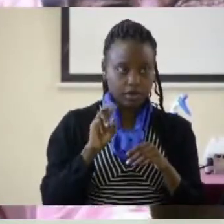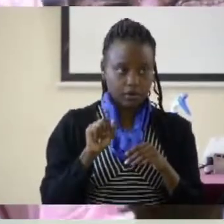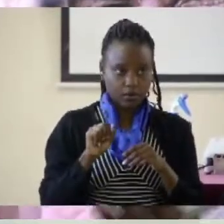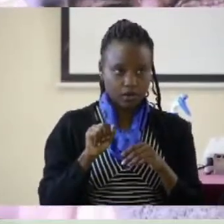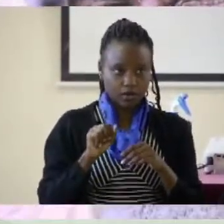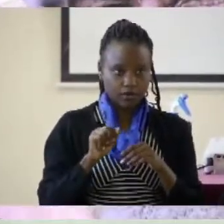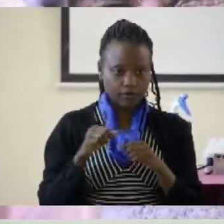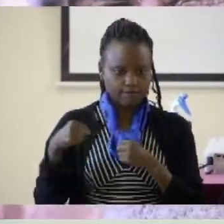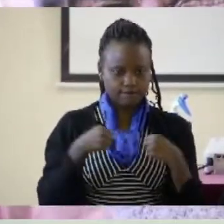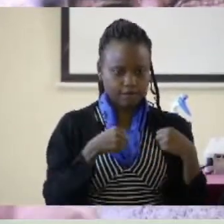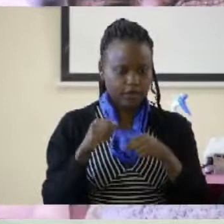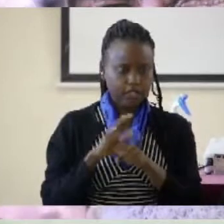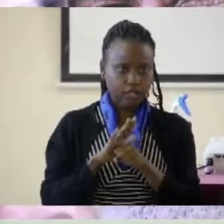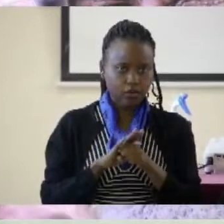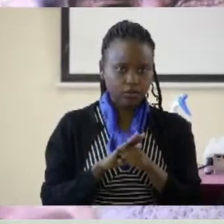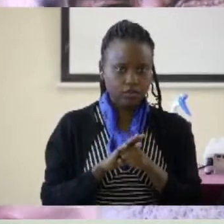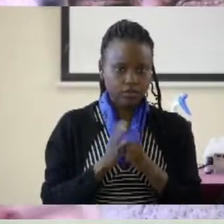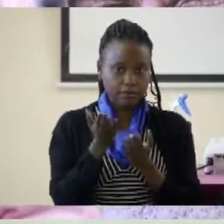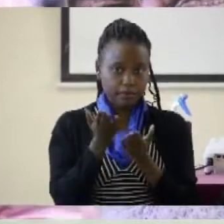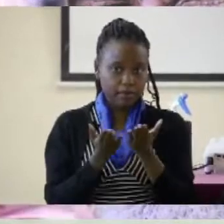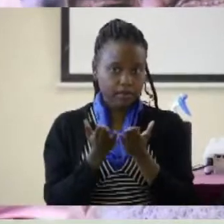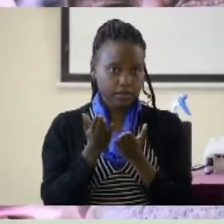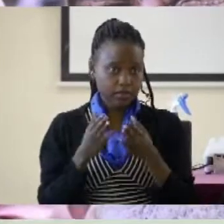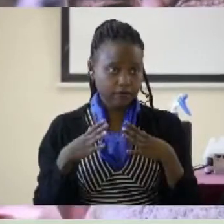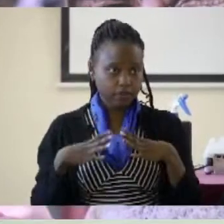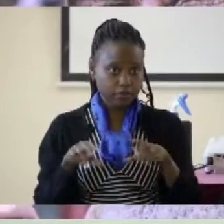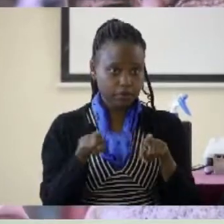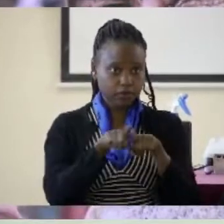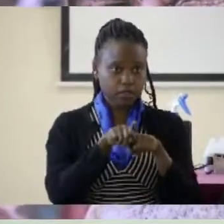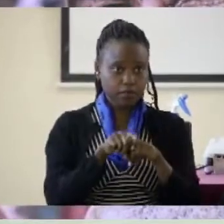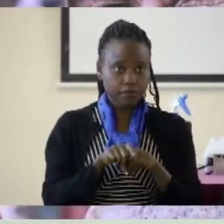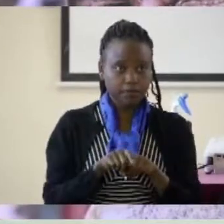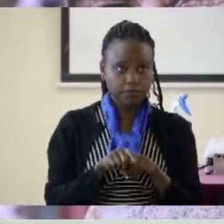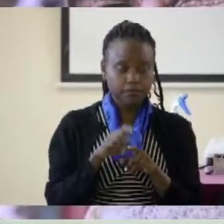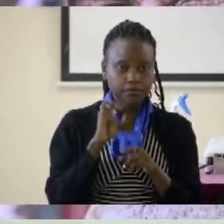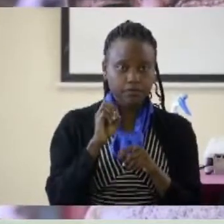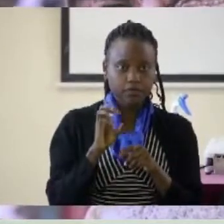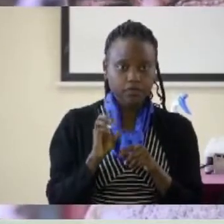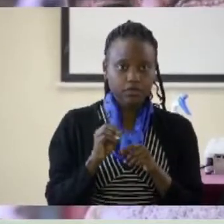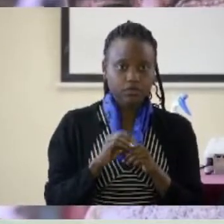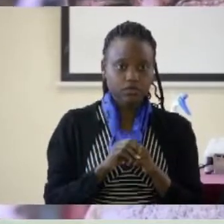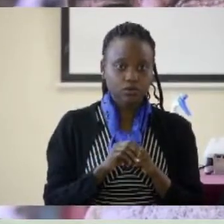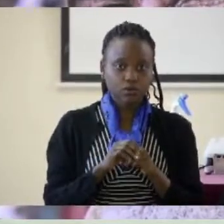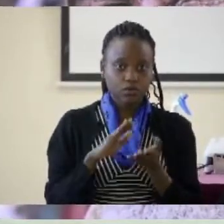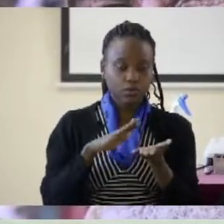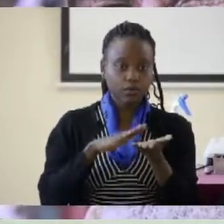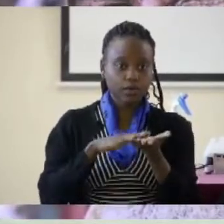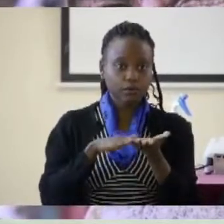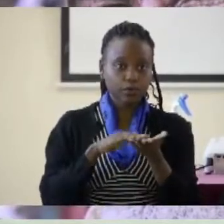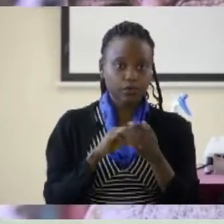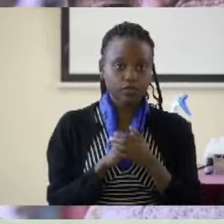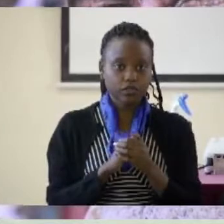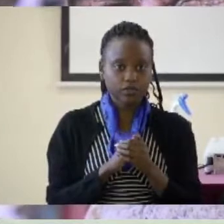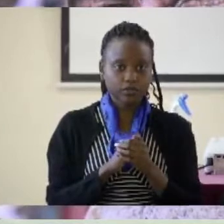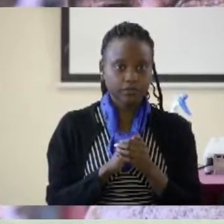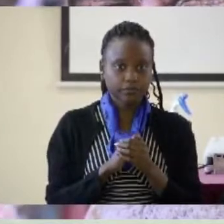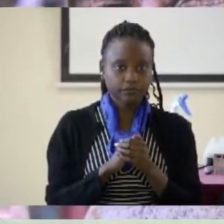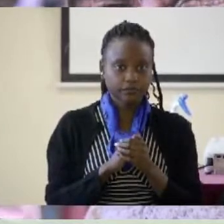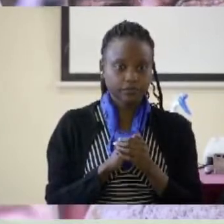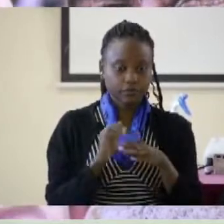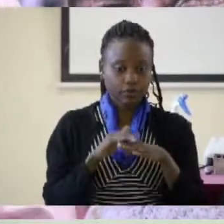lot. But they're all serving people anyway. So we are proposing that along the